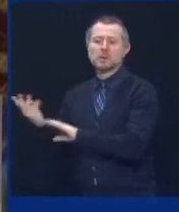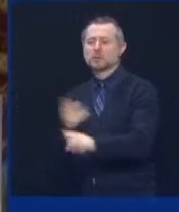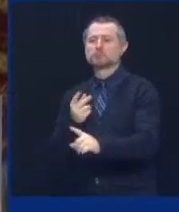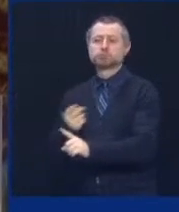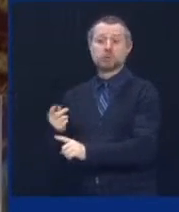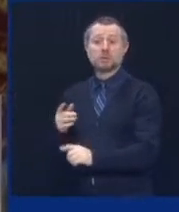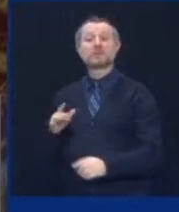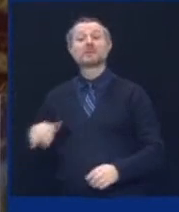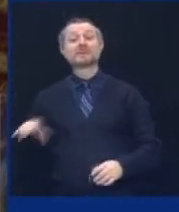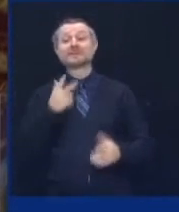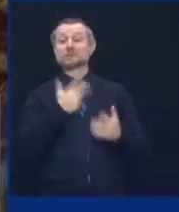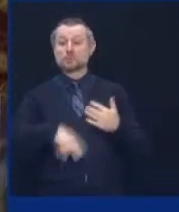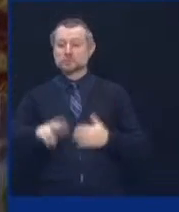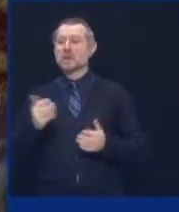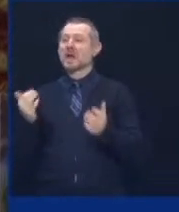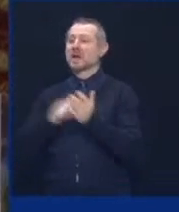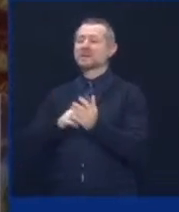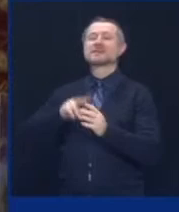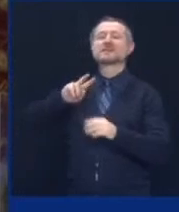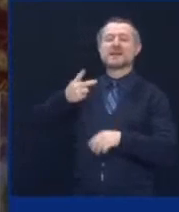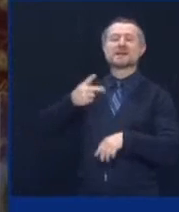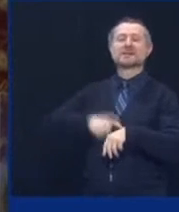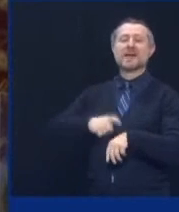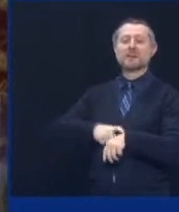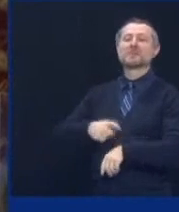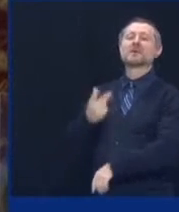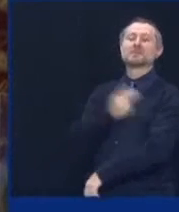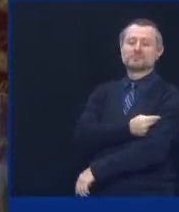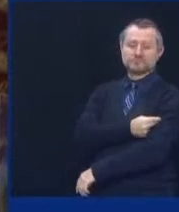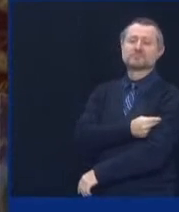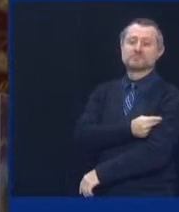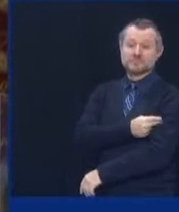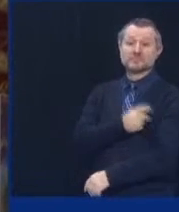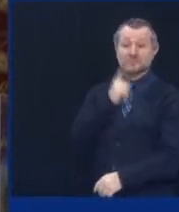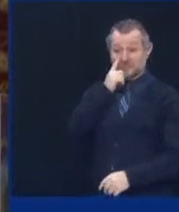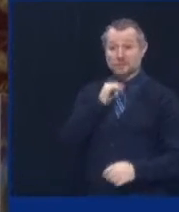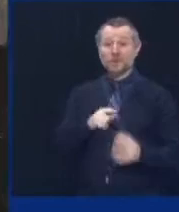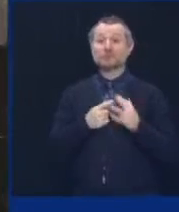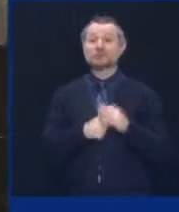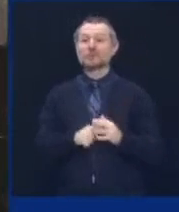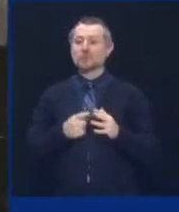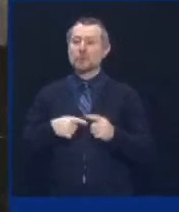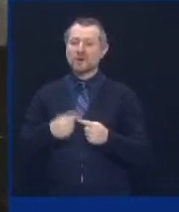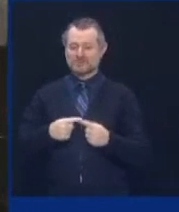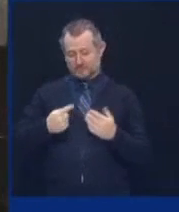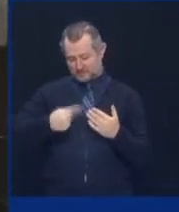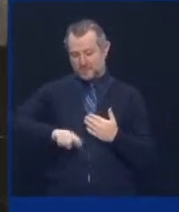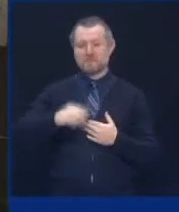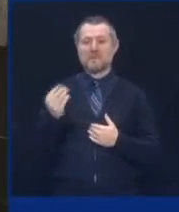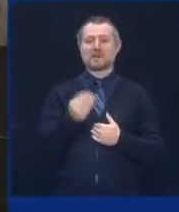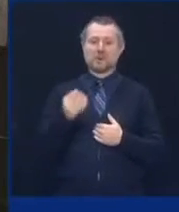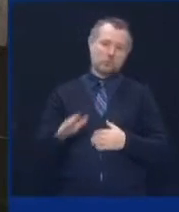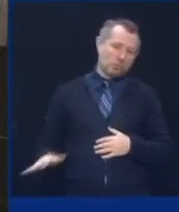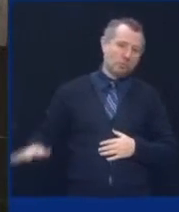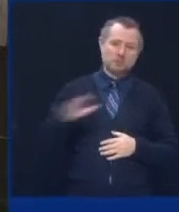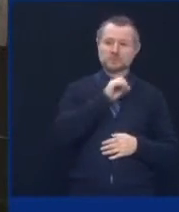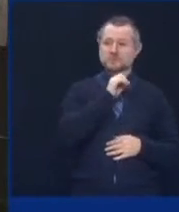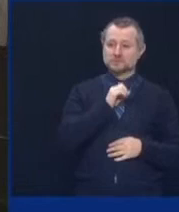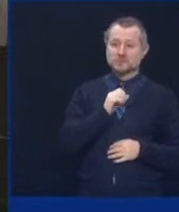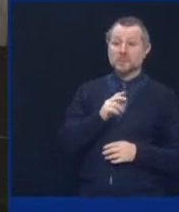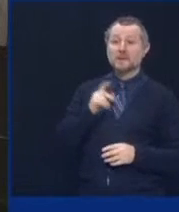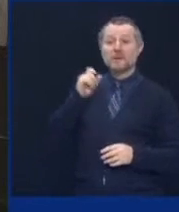number 2. That begins on Monday at these facilities around the state. So it hasn't started yet